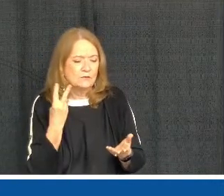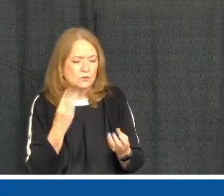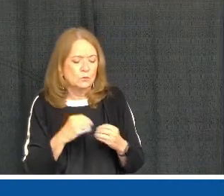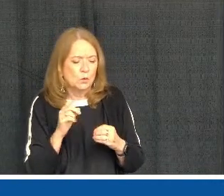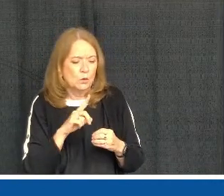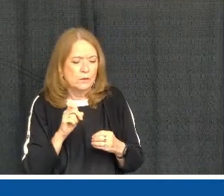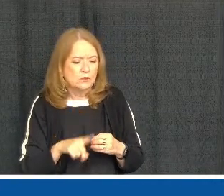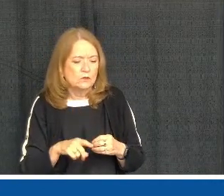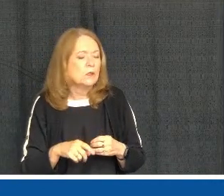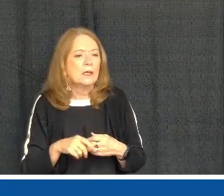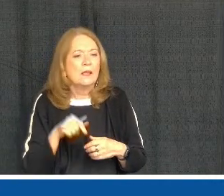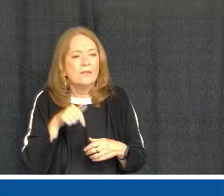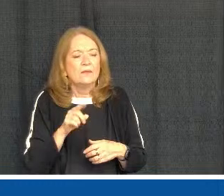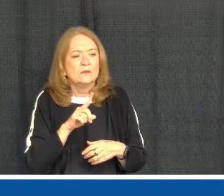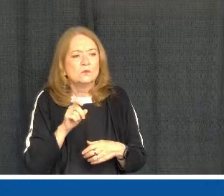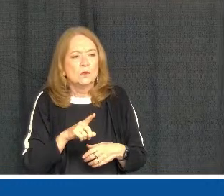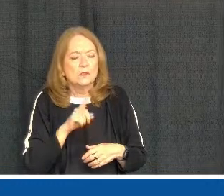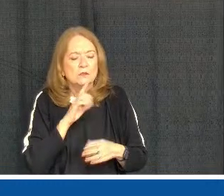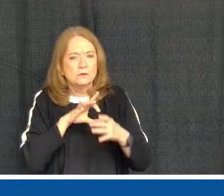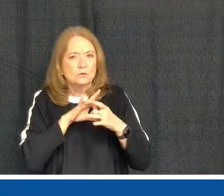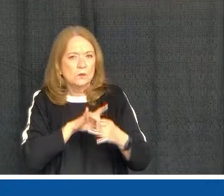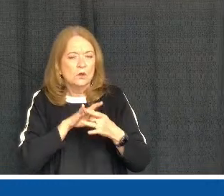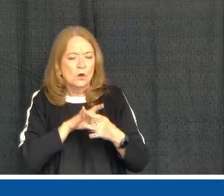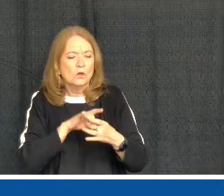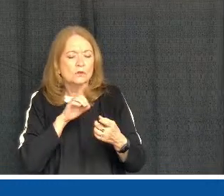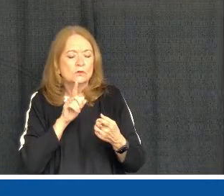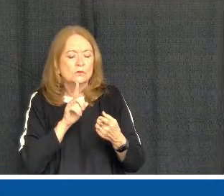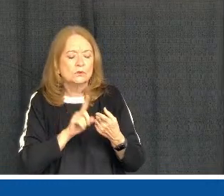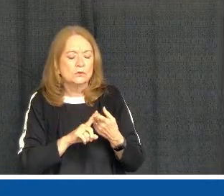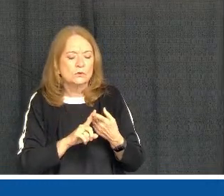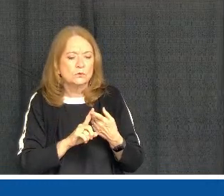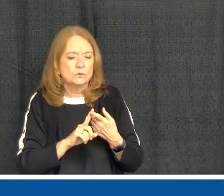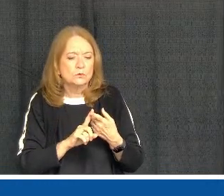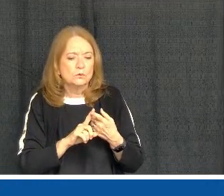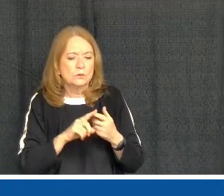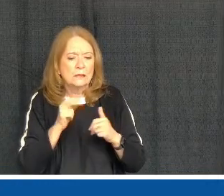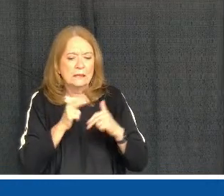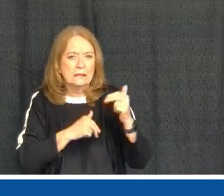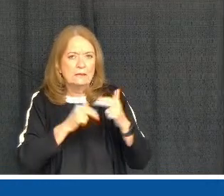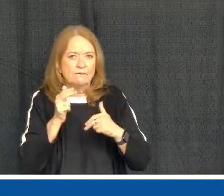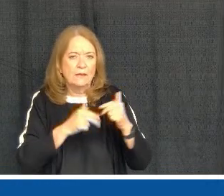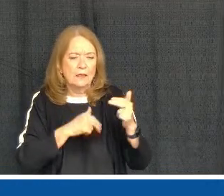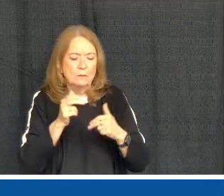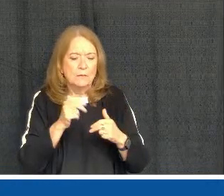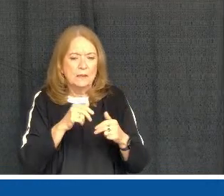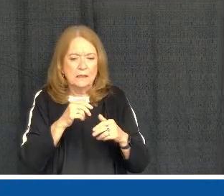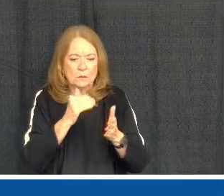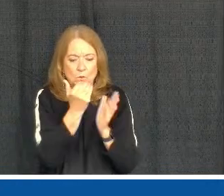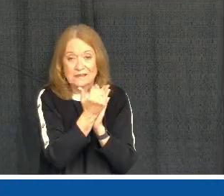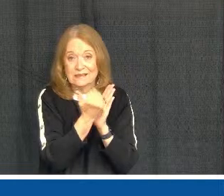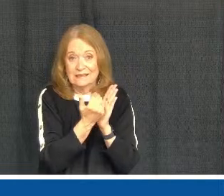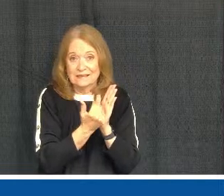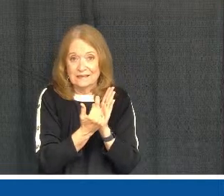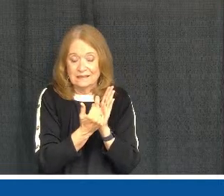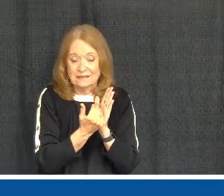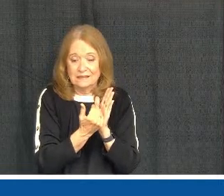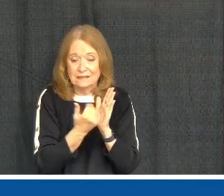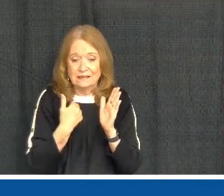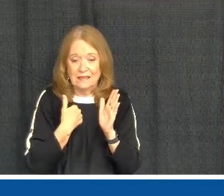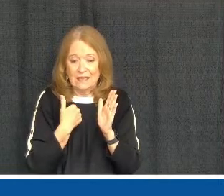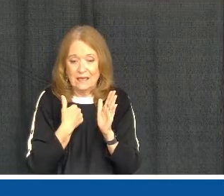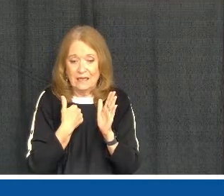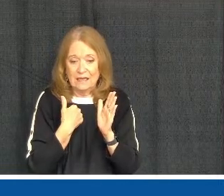questions. This question is in regard to the development. You know, it was listed that you feel it would have a